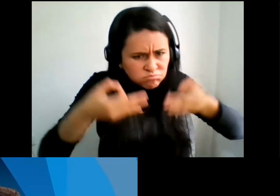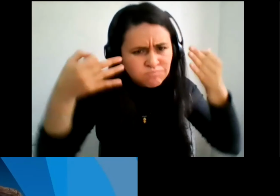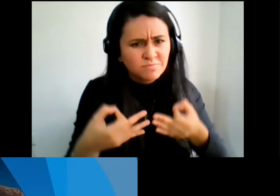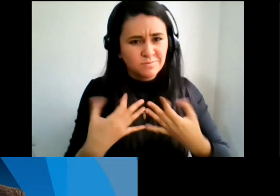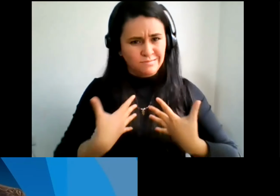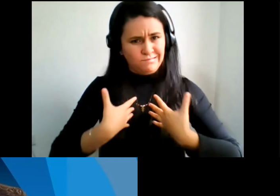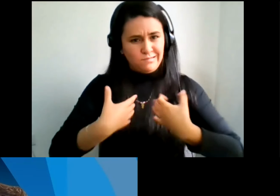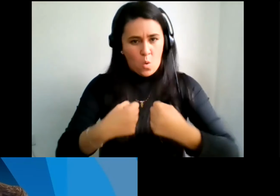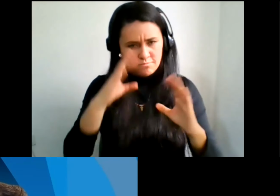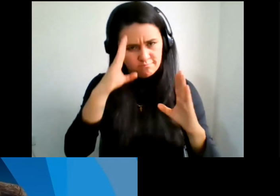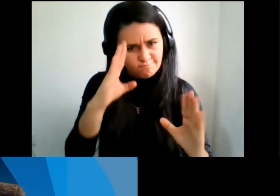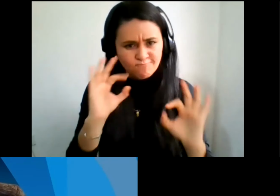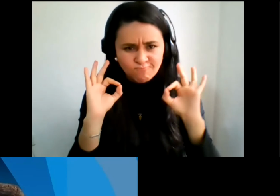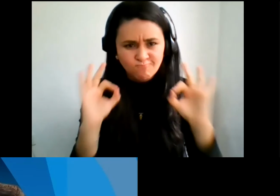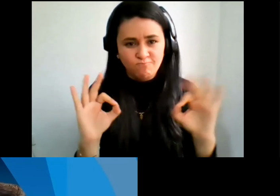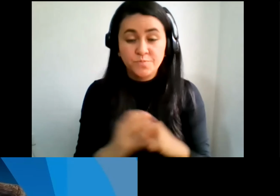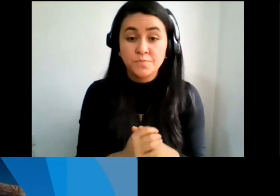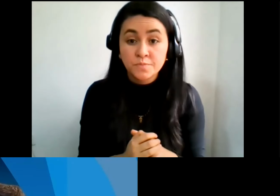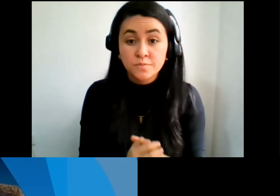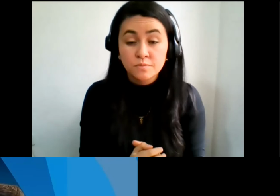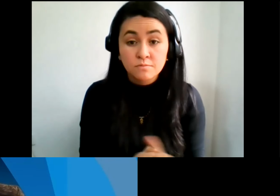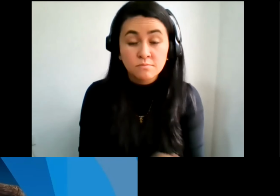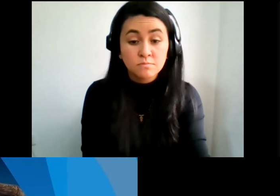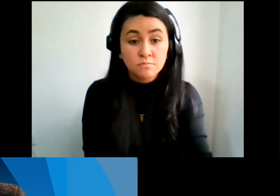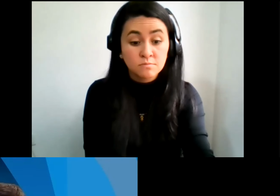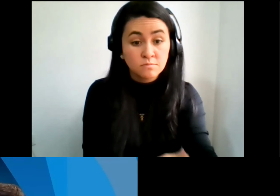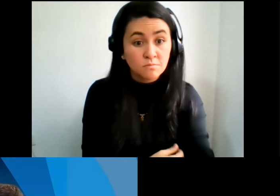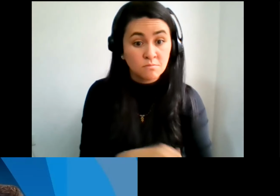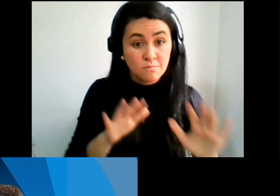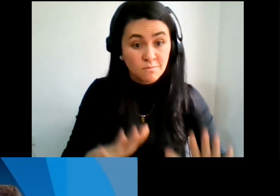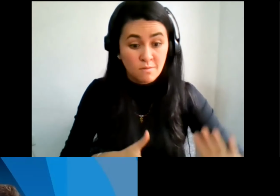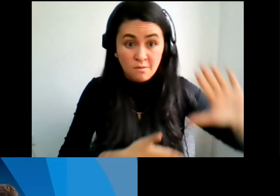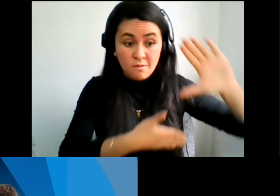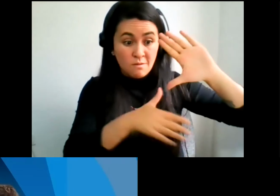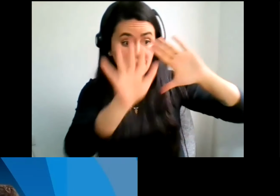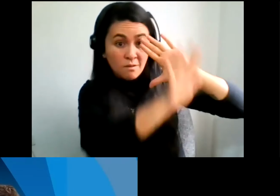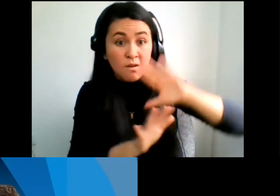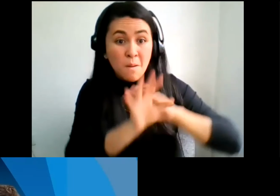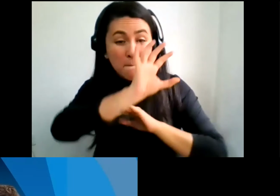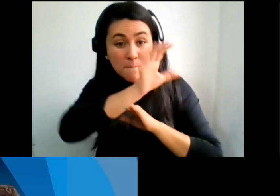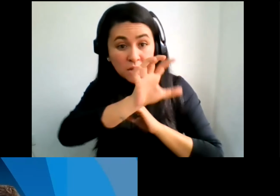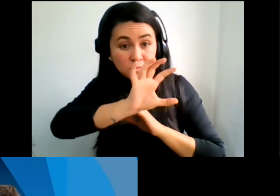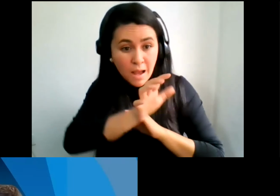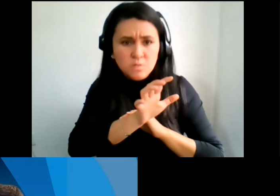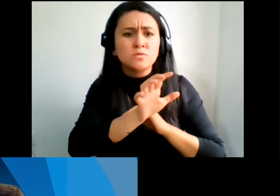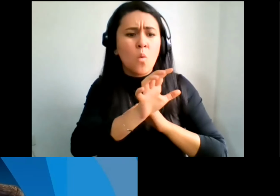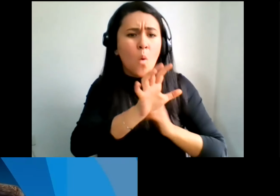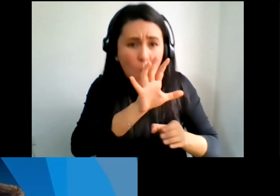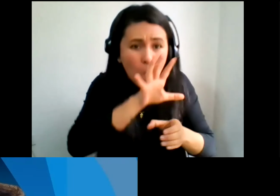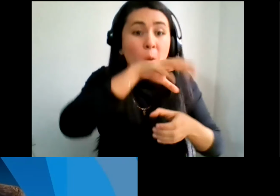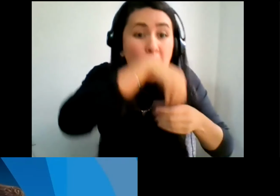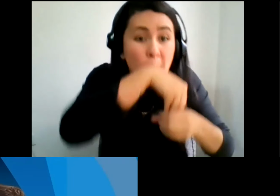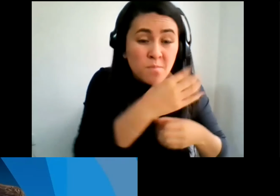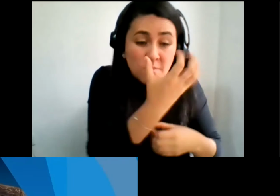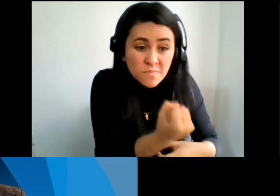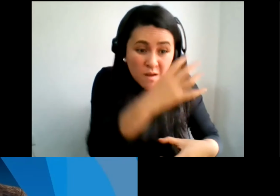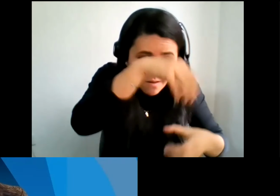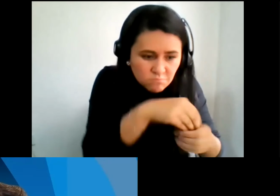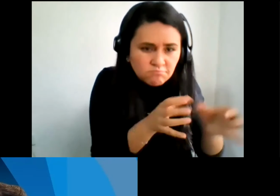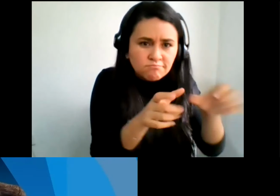countries and within population groups, and our policies need to be guided accordingly to address them. And finally, we need an